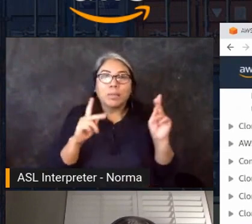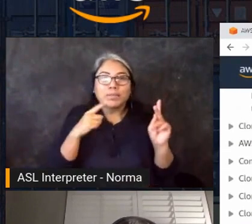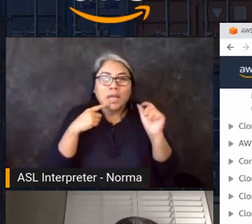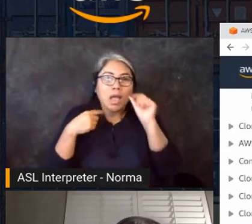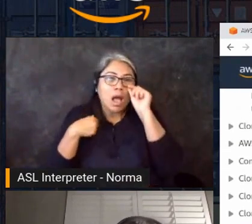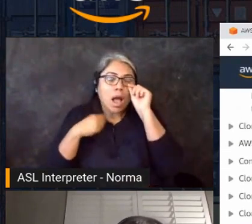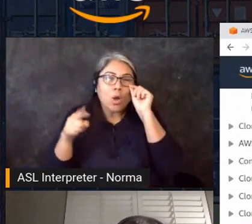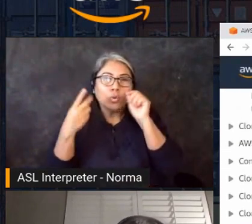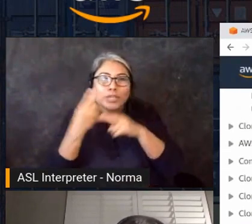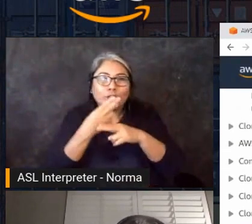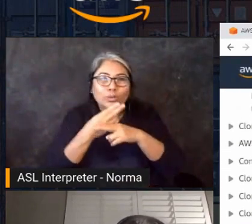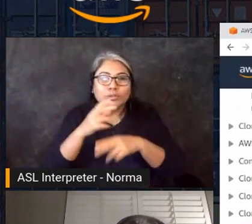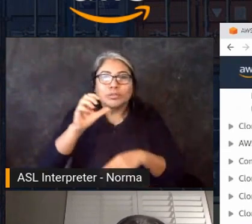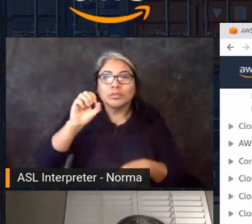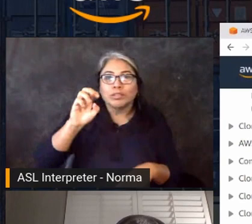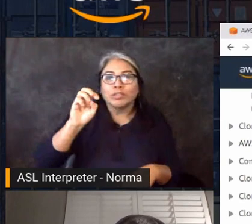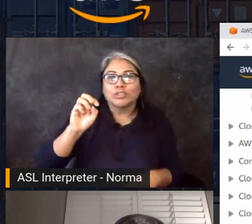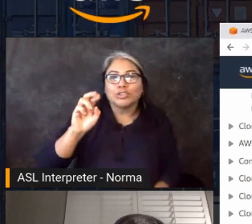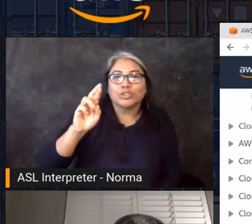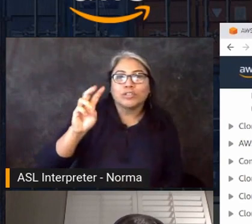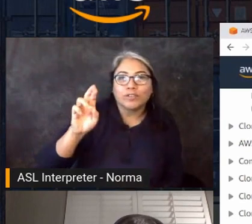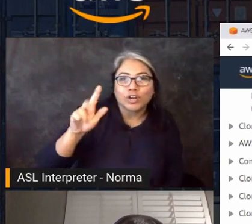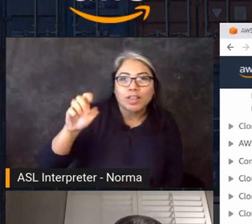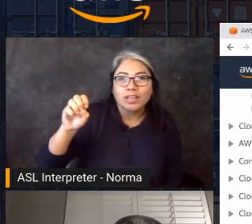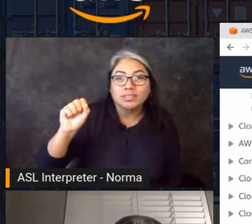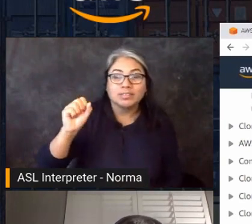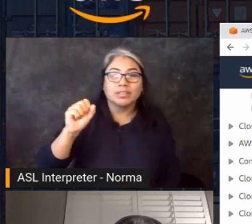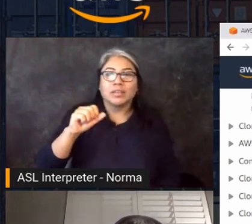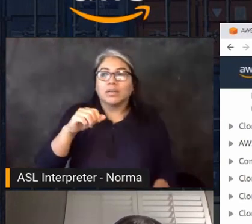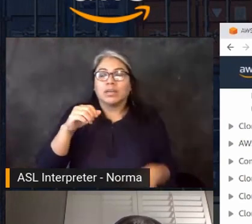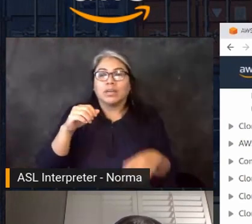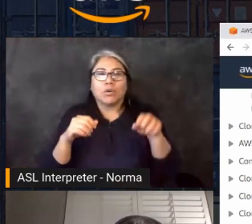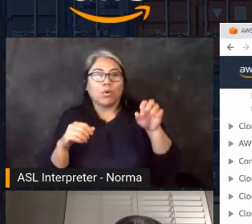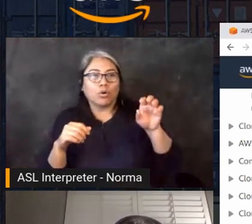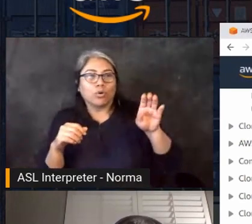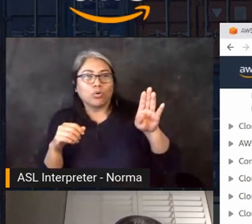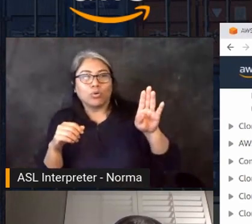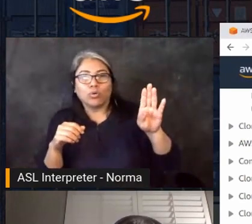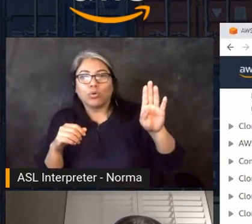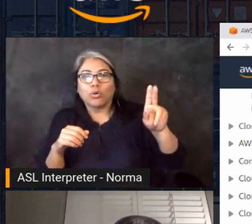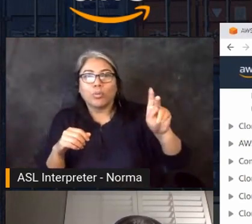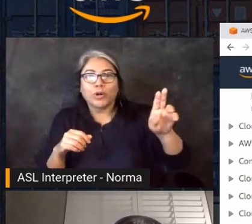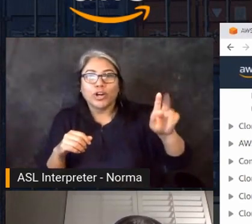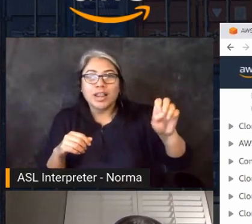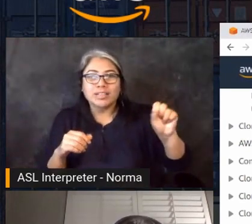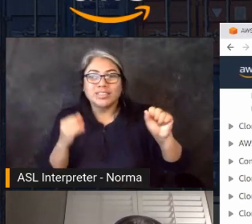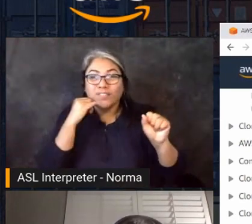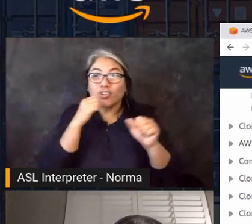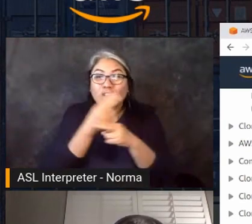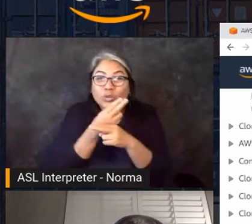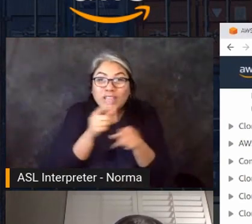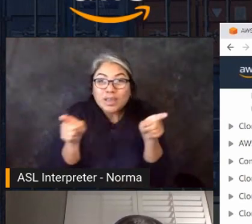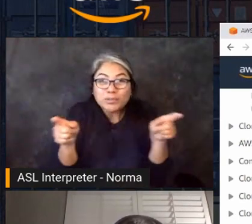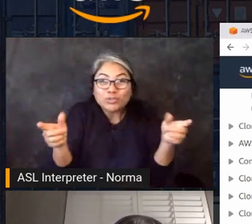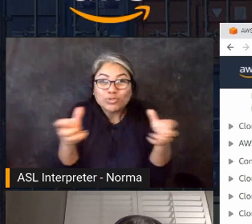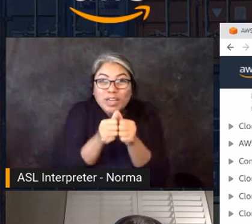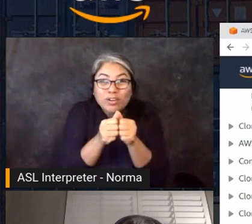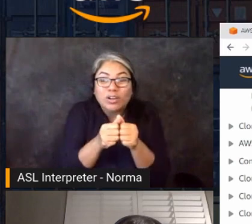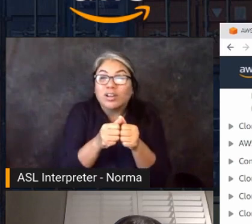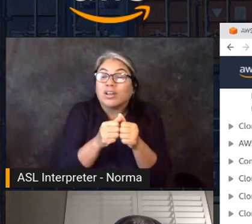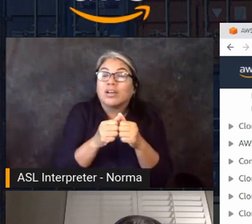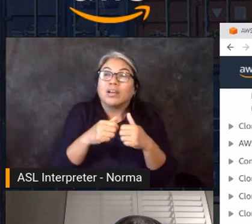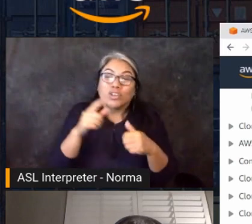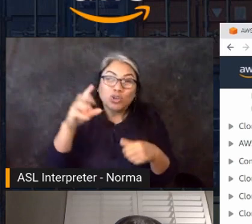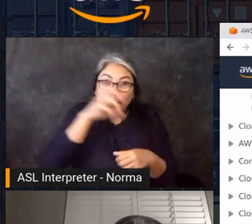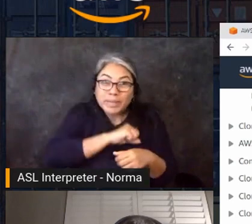use Kubernetes. Like if you're not using those together, you're missing out. Like there is so much value in having a Kubernetes cluster with Lambda functions that if you